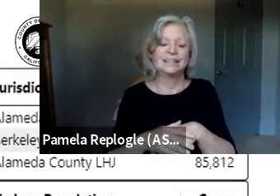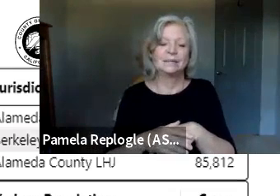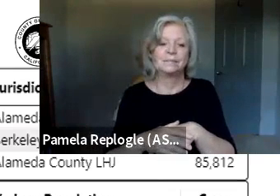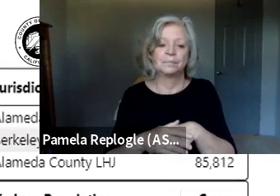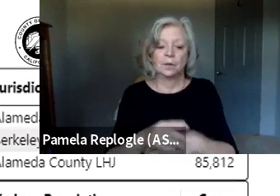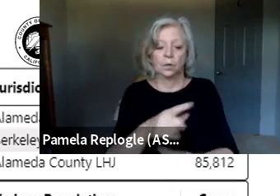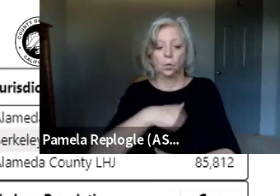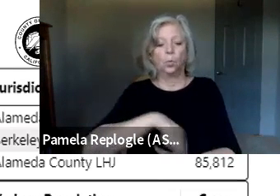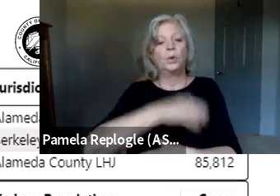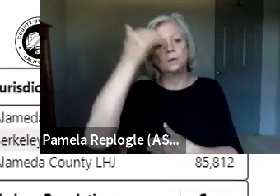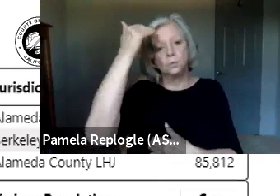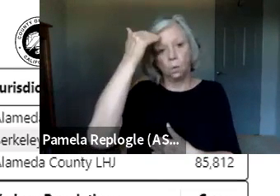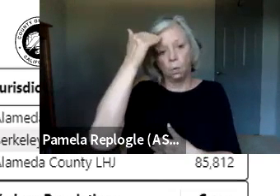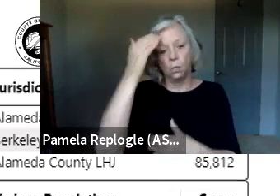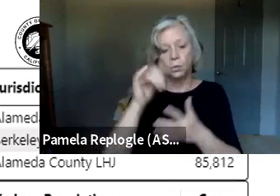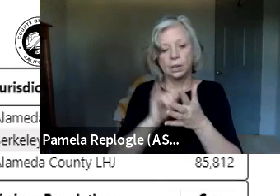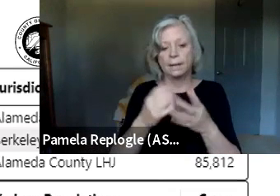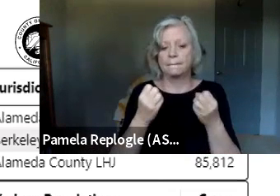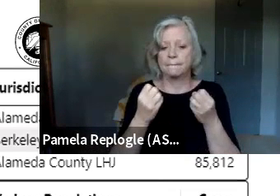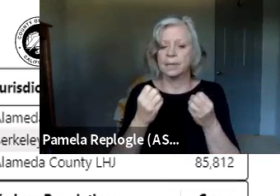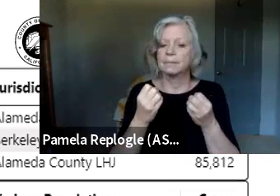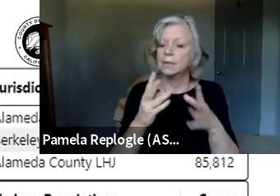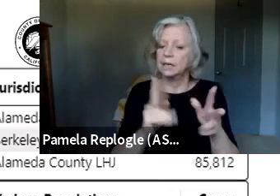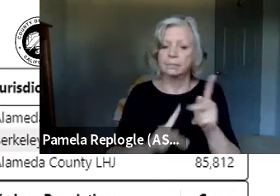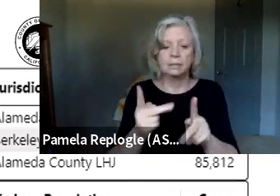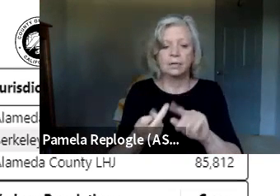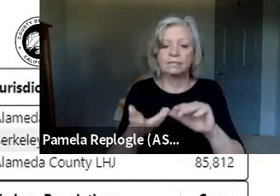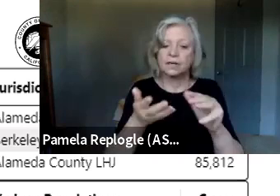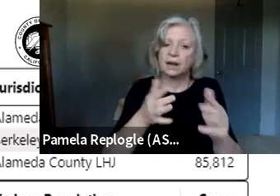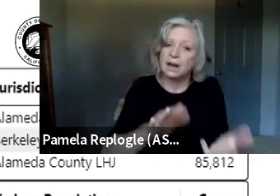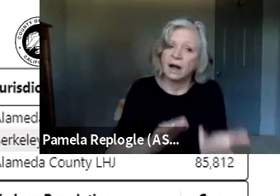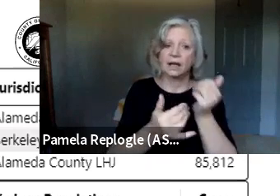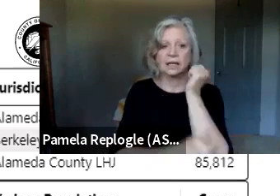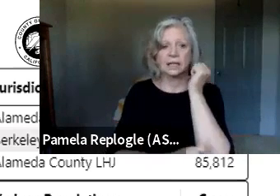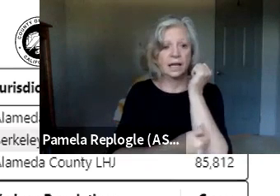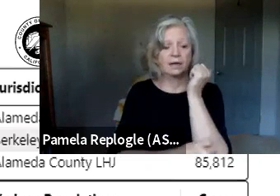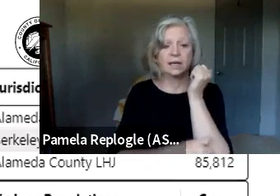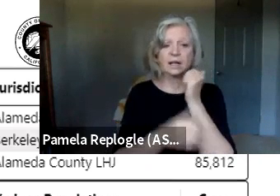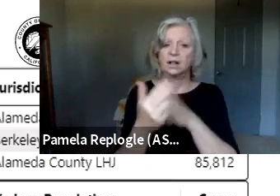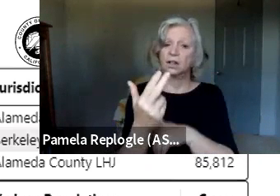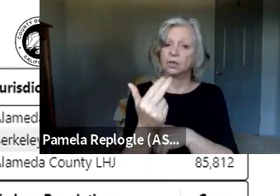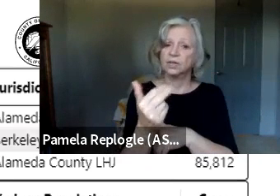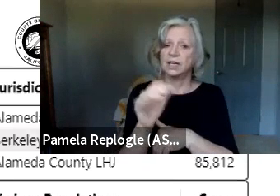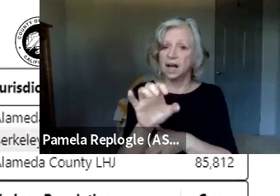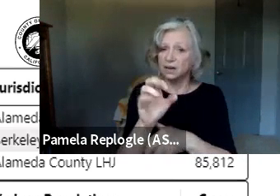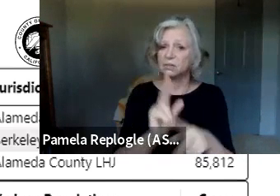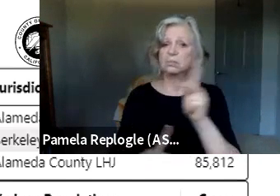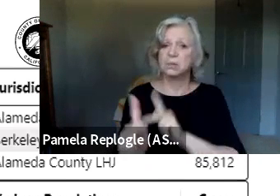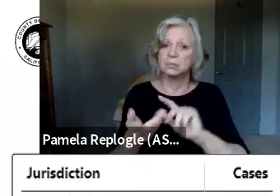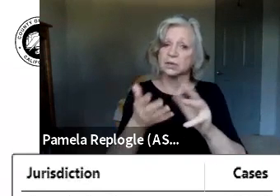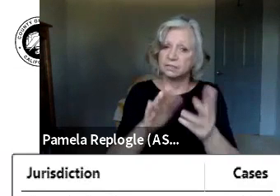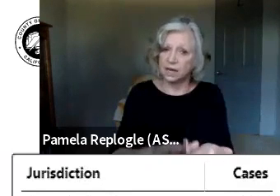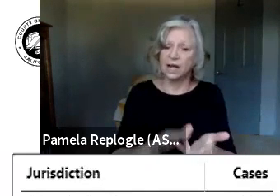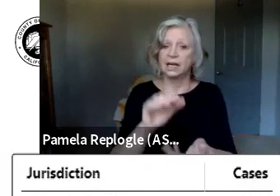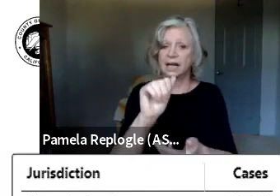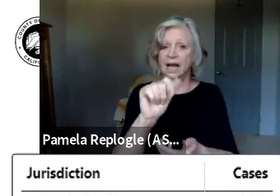We also know that we have lost many lives in the county. Almost 1,300 people have passed away in Alameda County alone. And